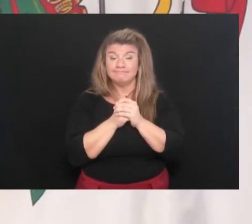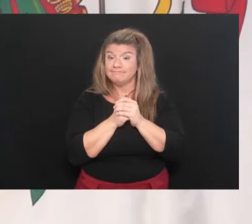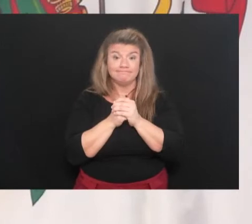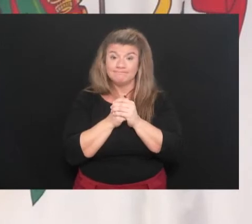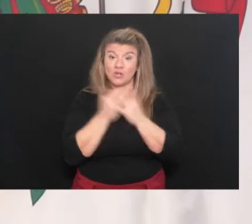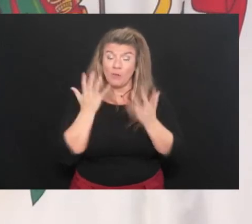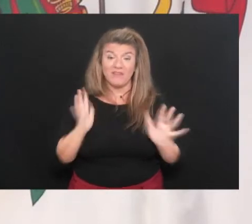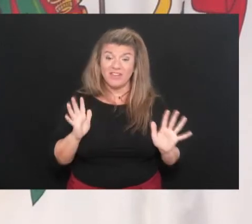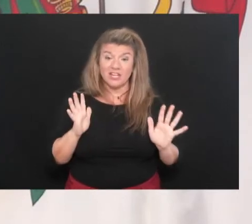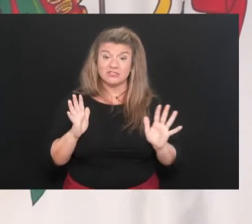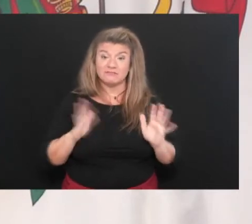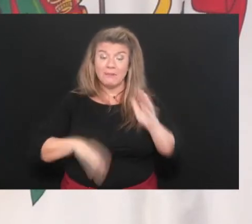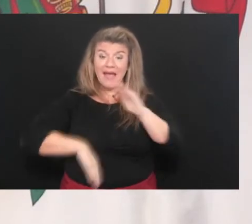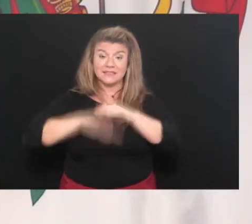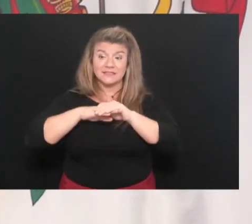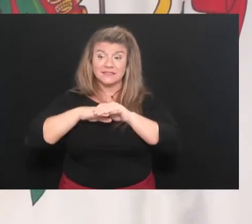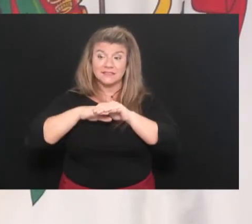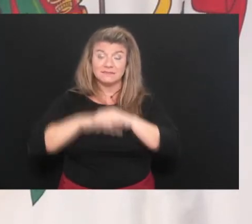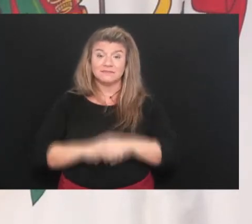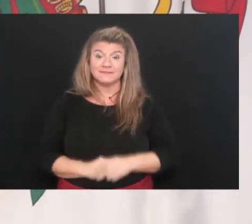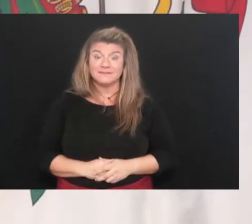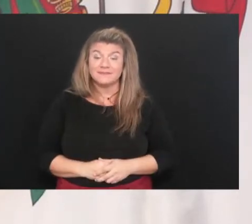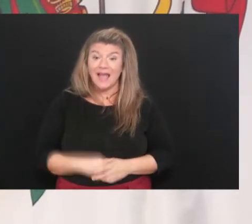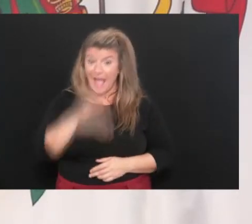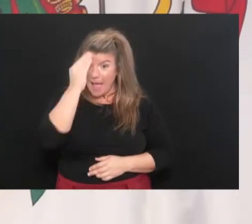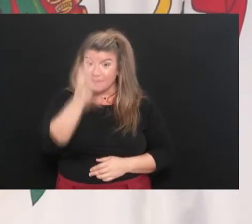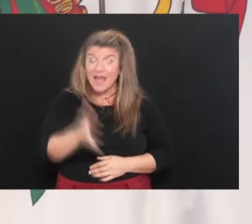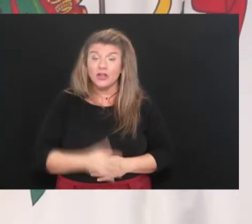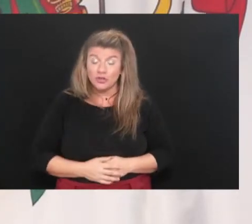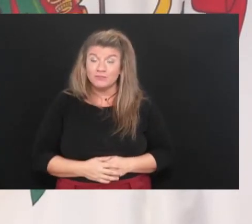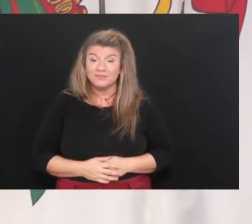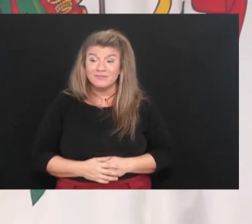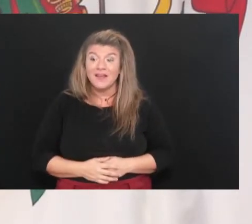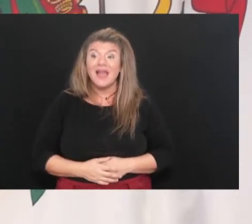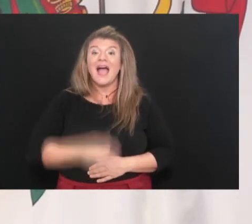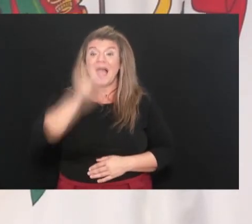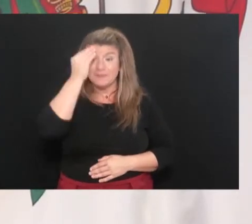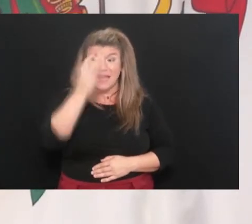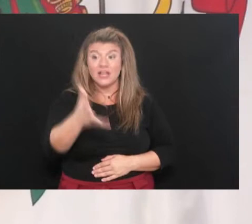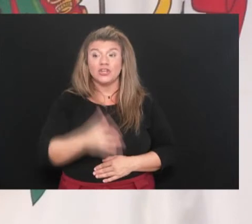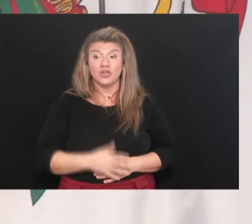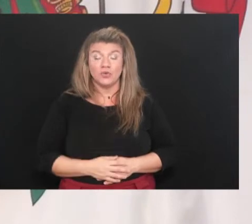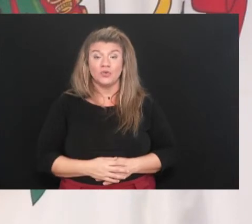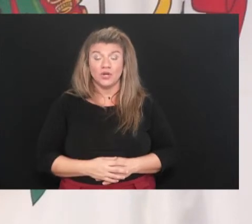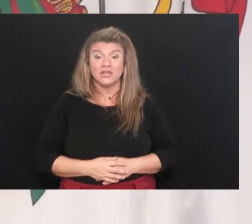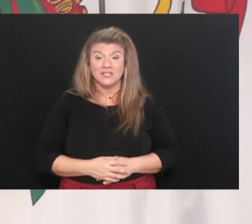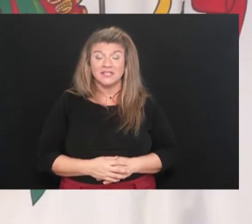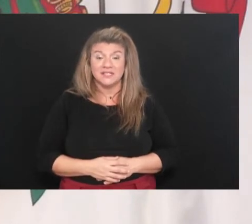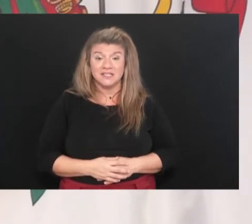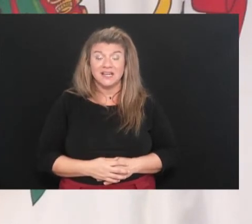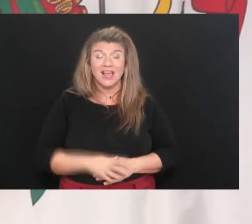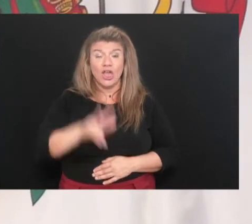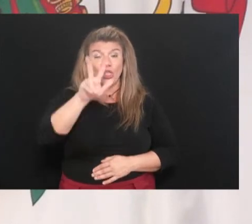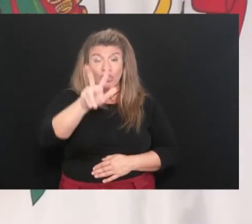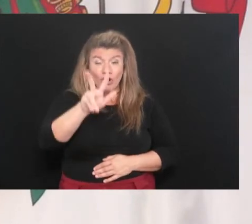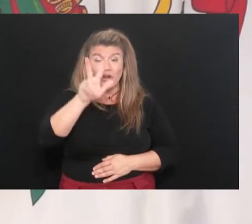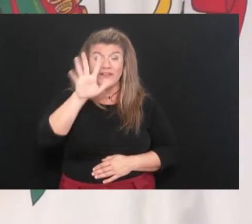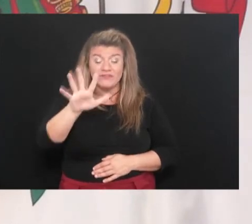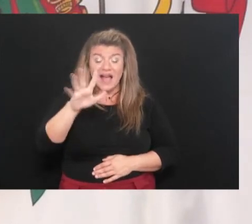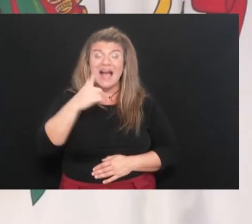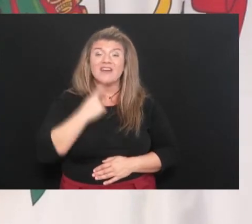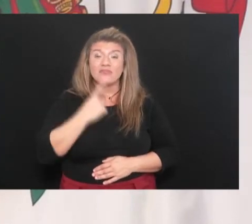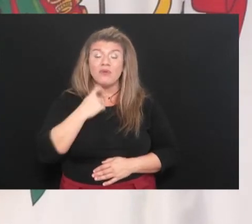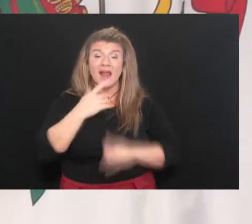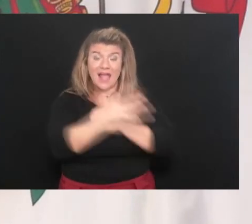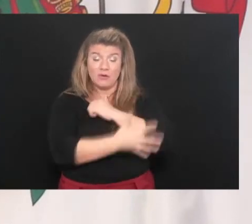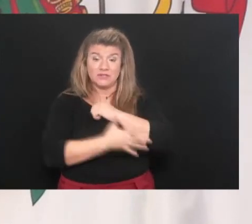off. I'm telling you, West Virginia, with 35 red counties, I'm telling